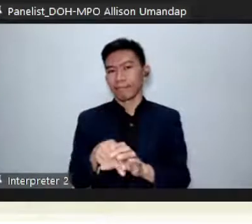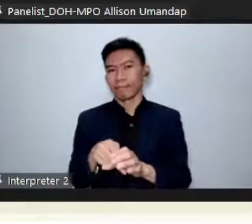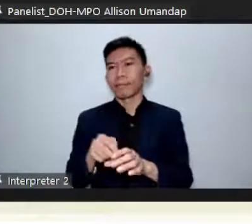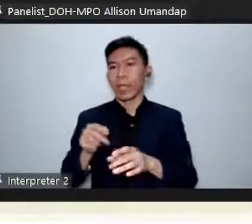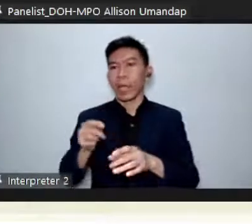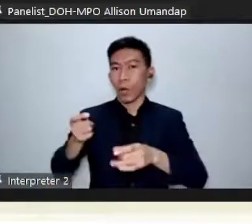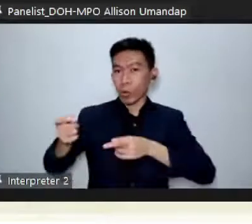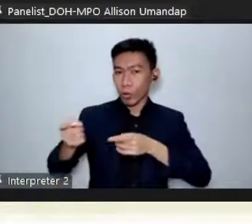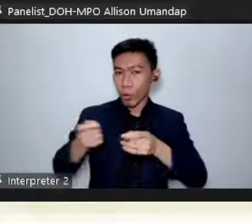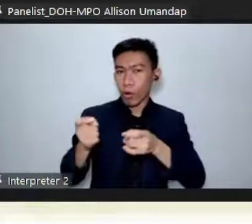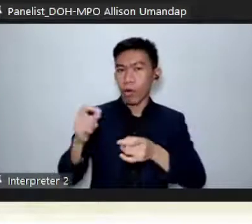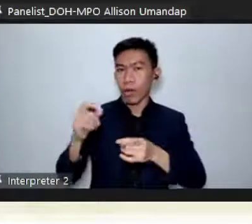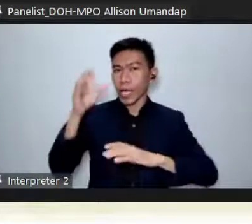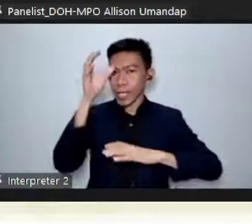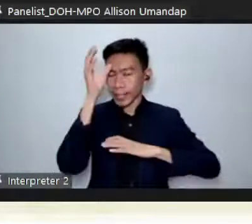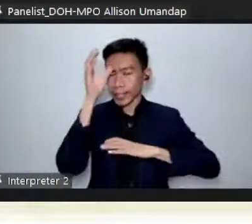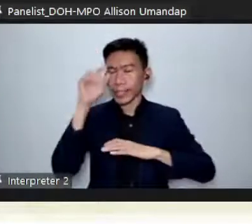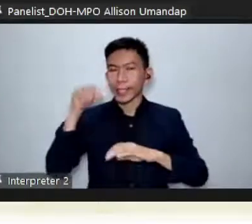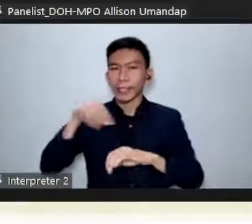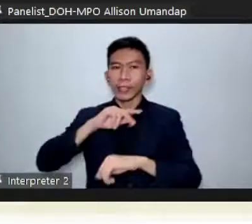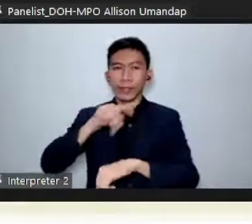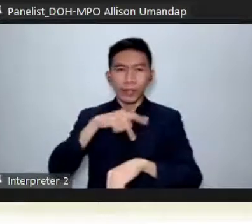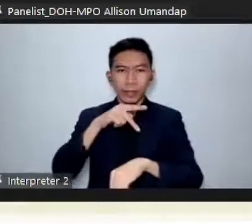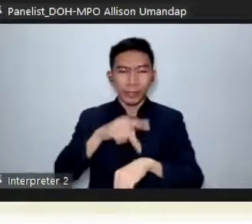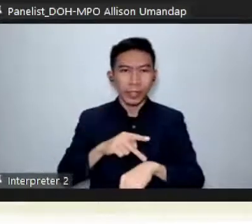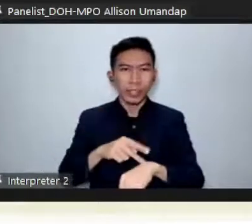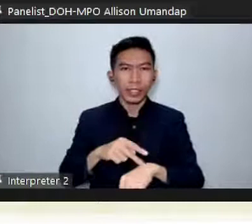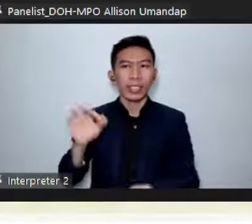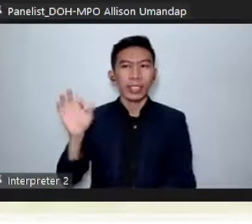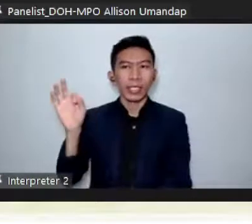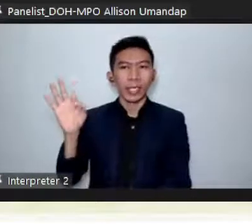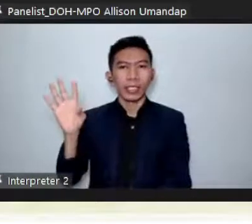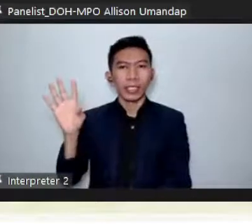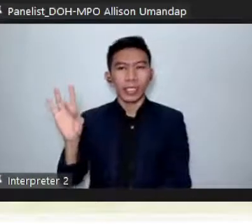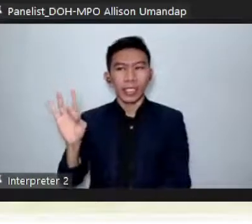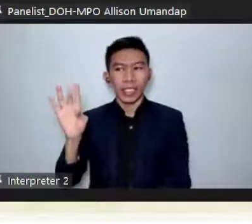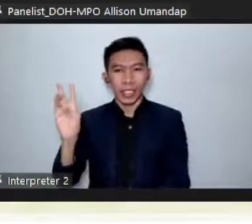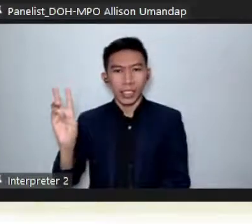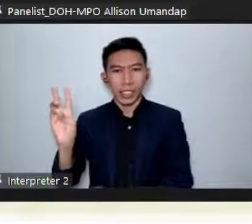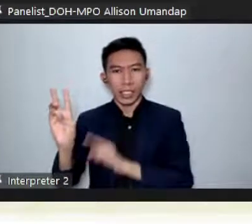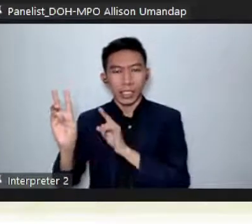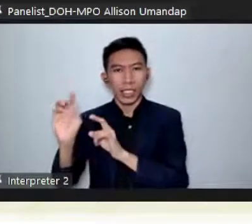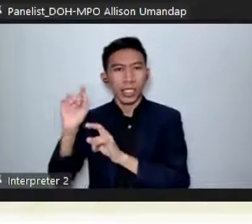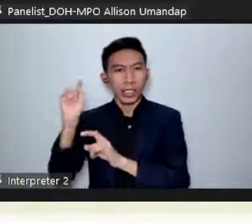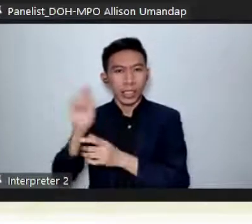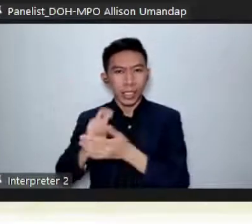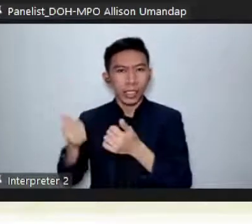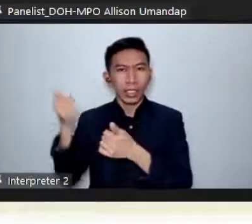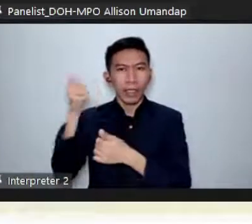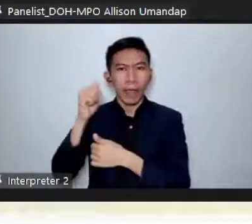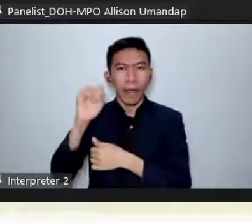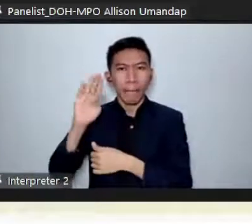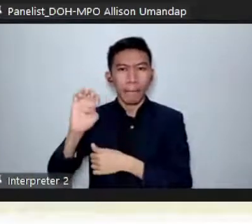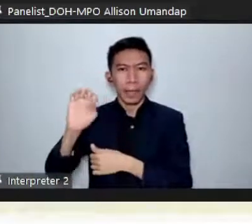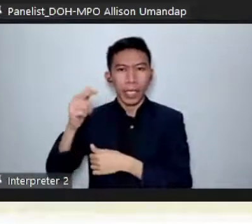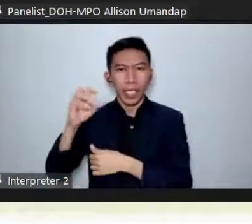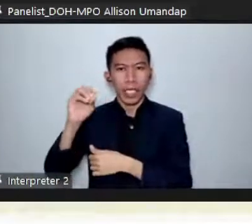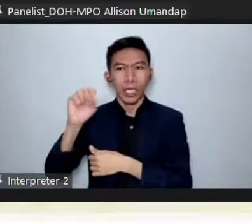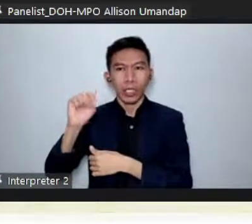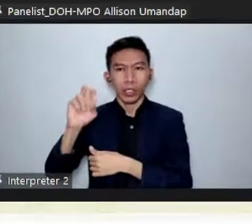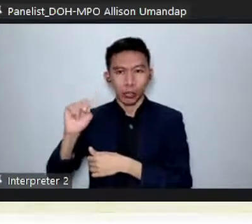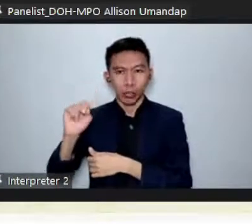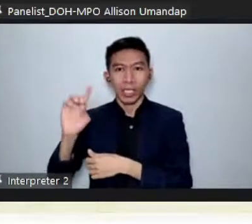cancer in the Philippines from 1986, Secretary Bengson's DOH Cancer Task